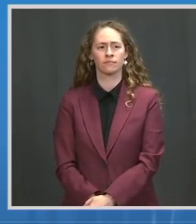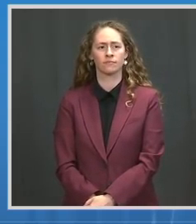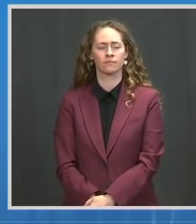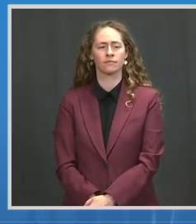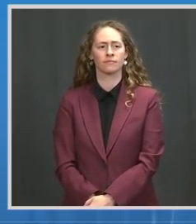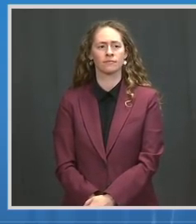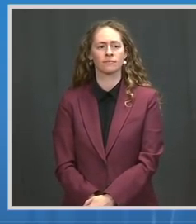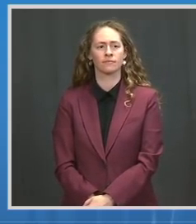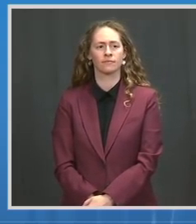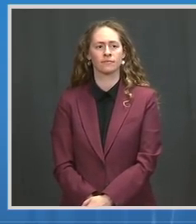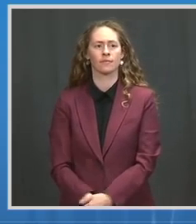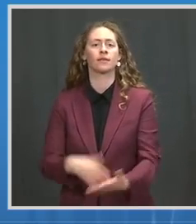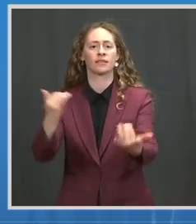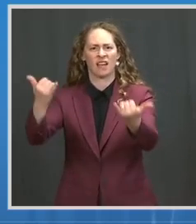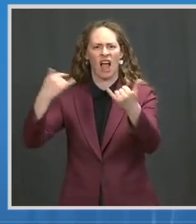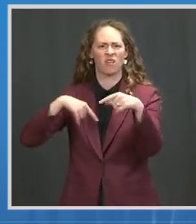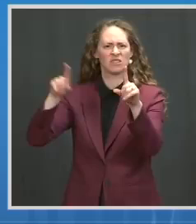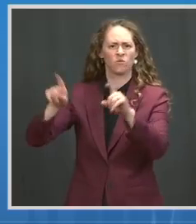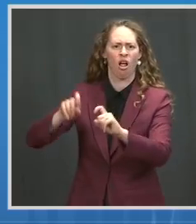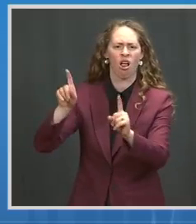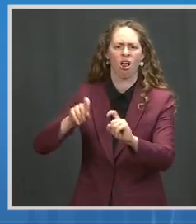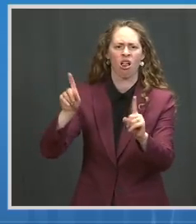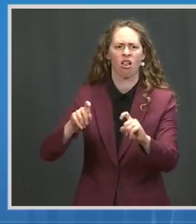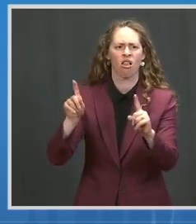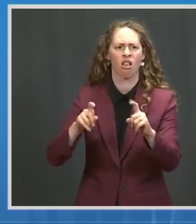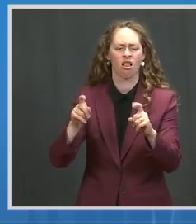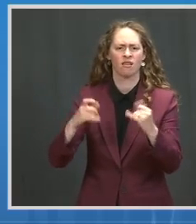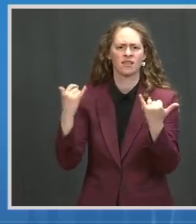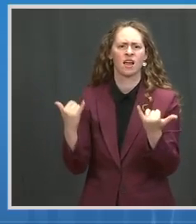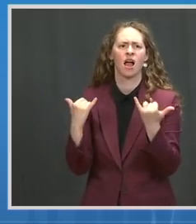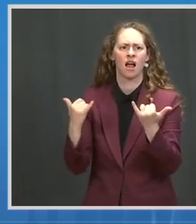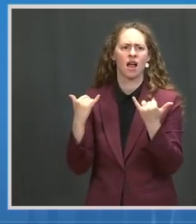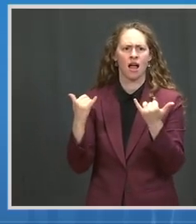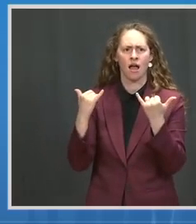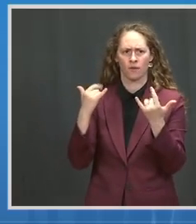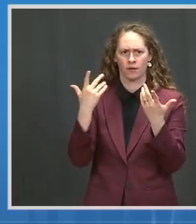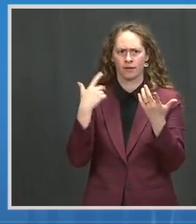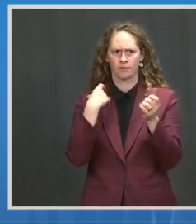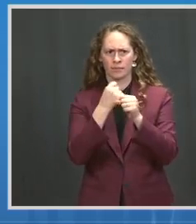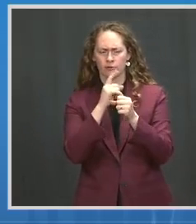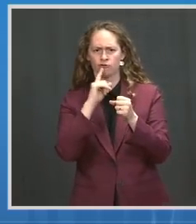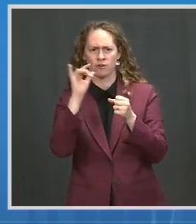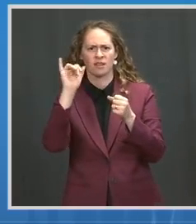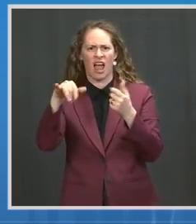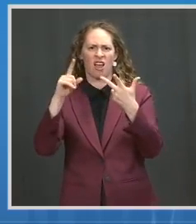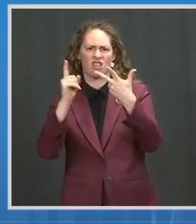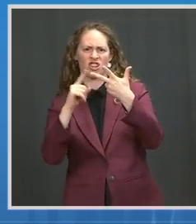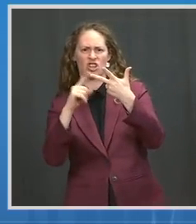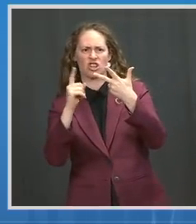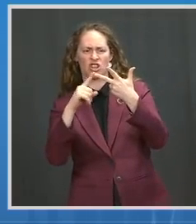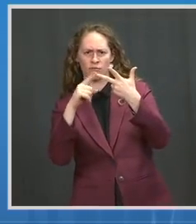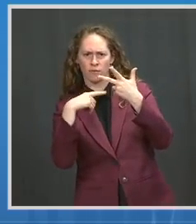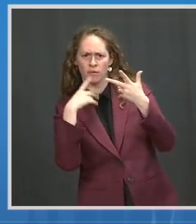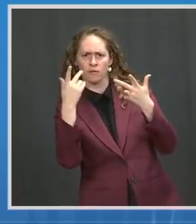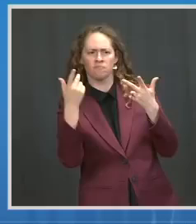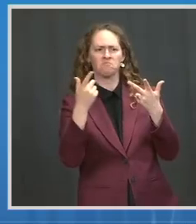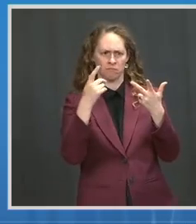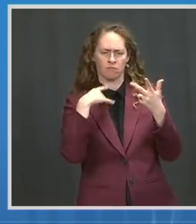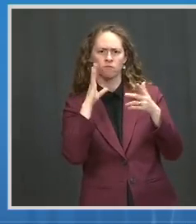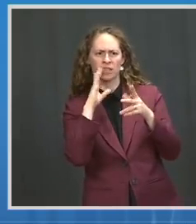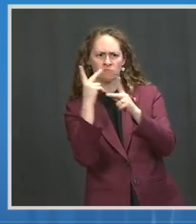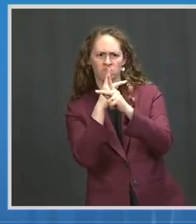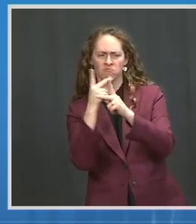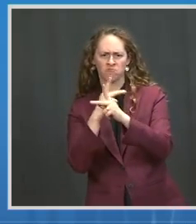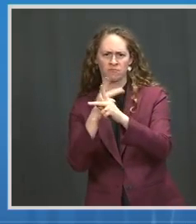specific boost. You know, we did it with others, but not that. Importantly, Jeannie, I want to point